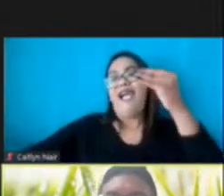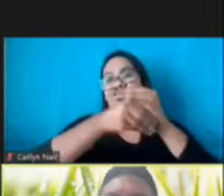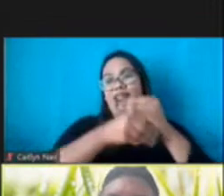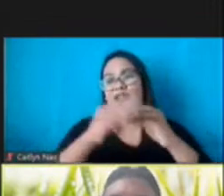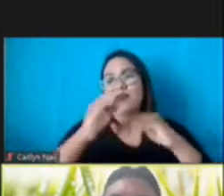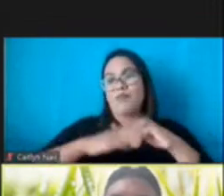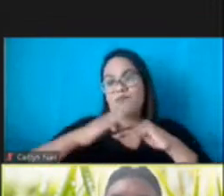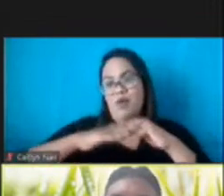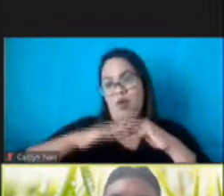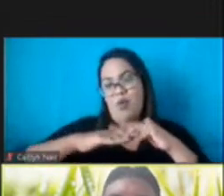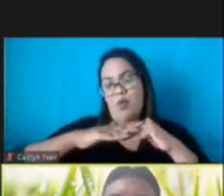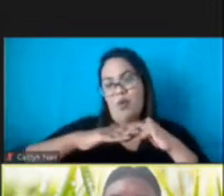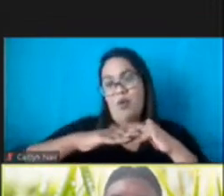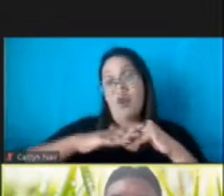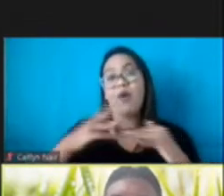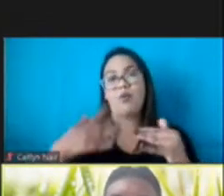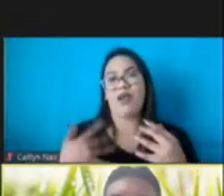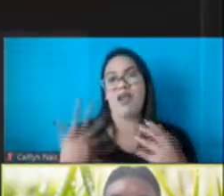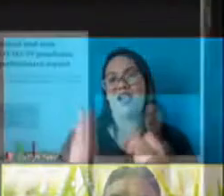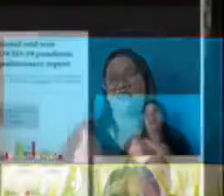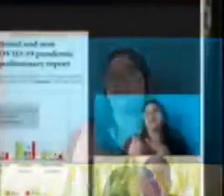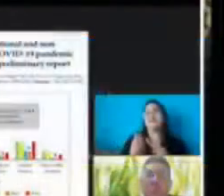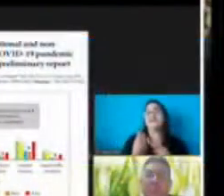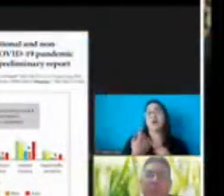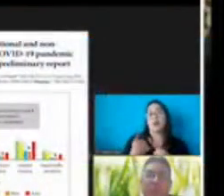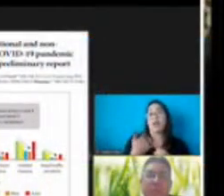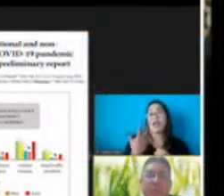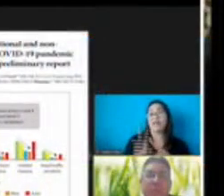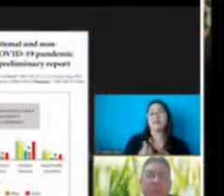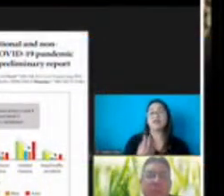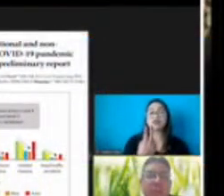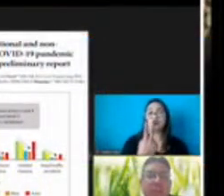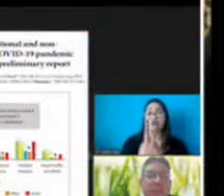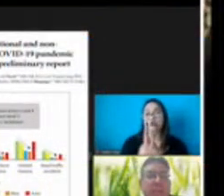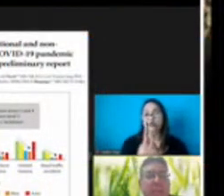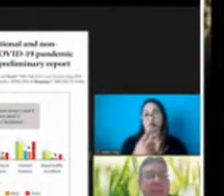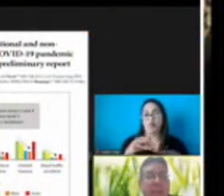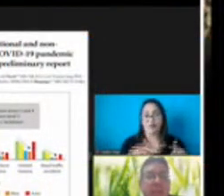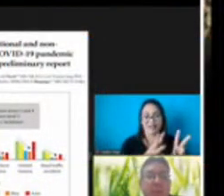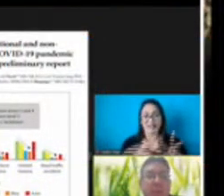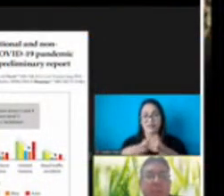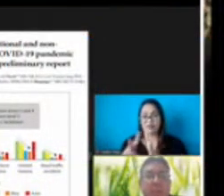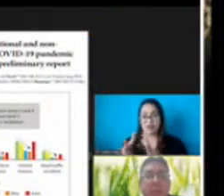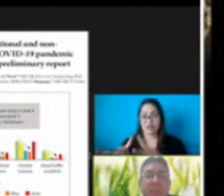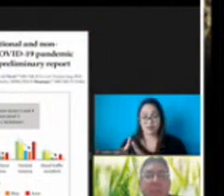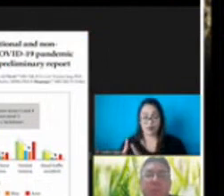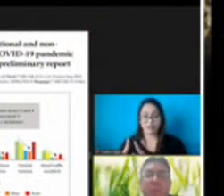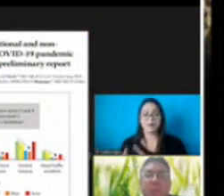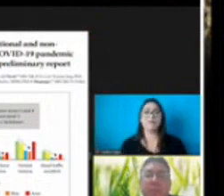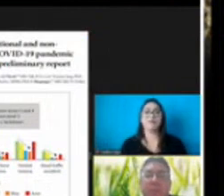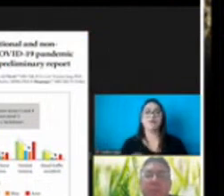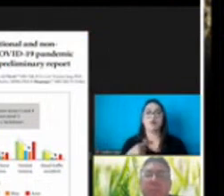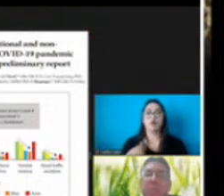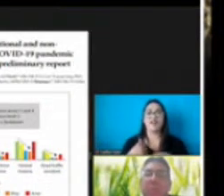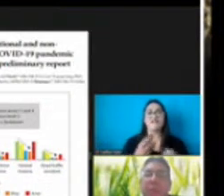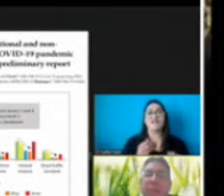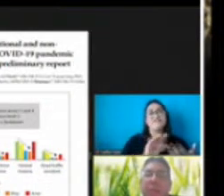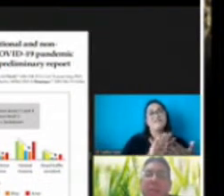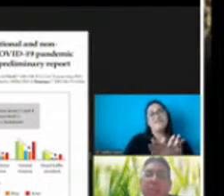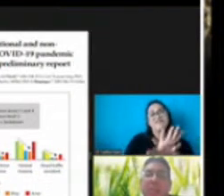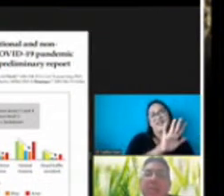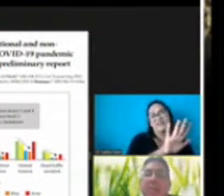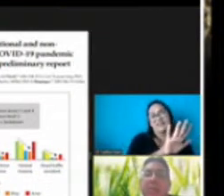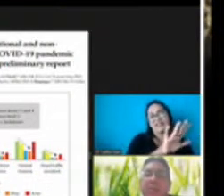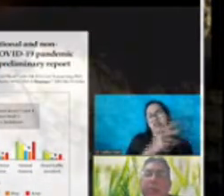excerpts from 2 of the publications during the course of the last 2 or 3 years. All right, that's what we're going to have to cut out,